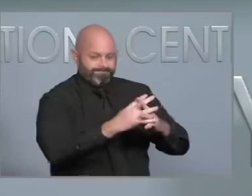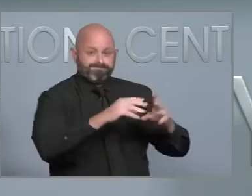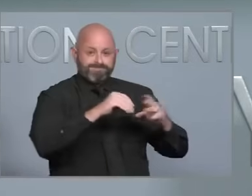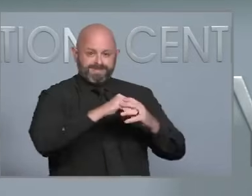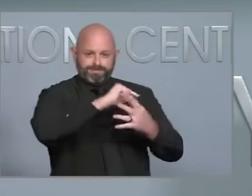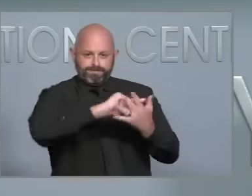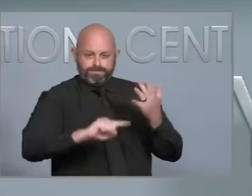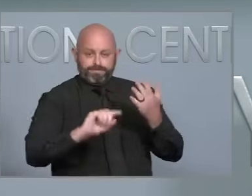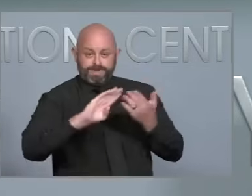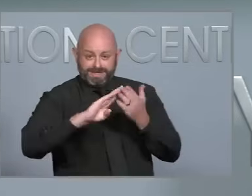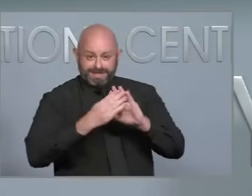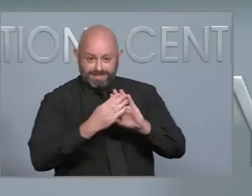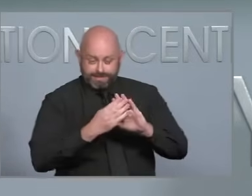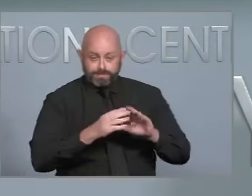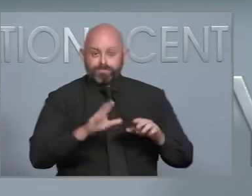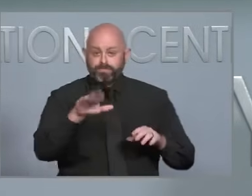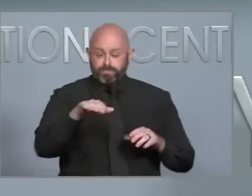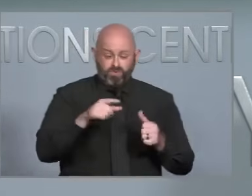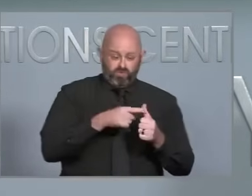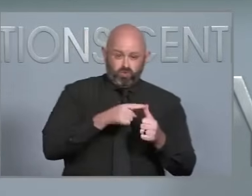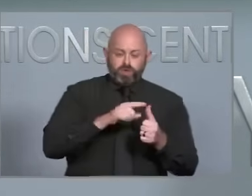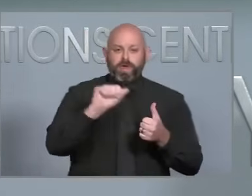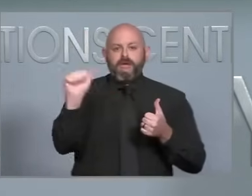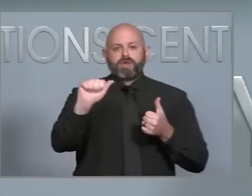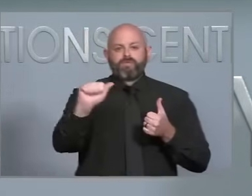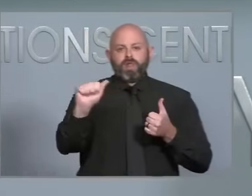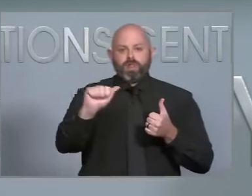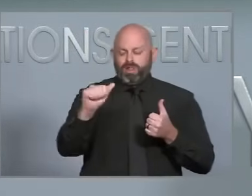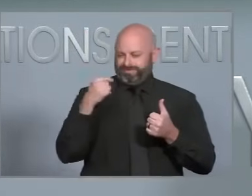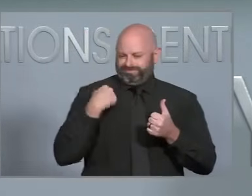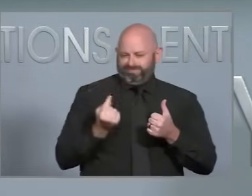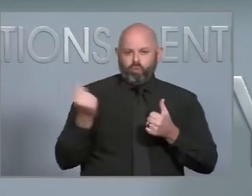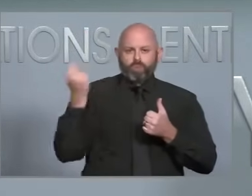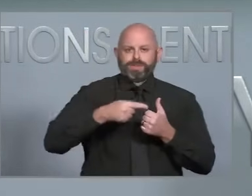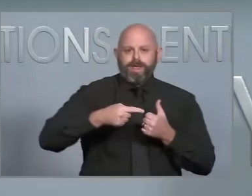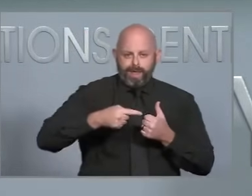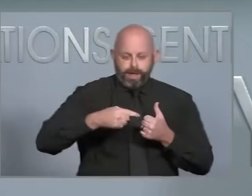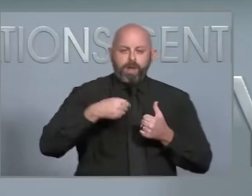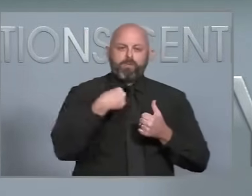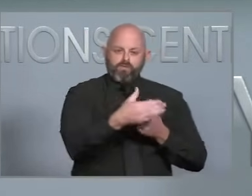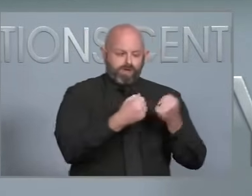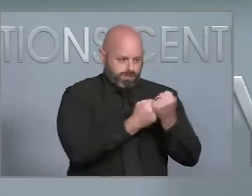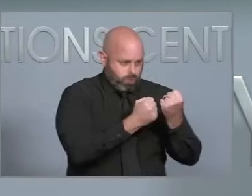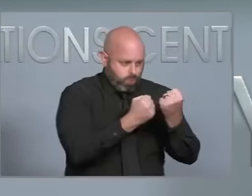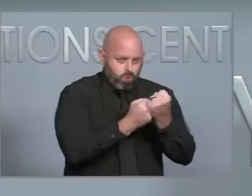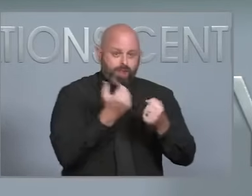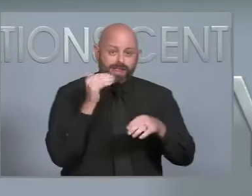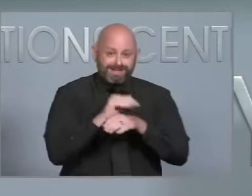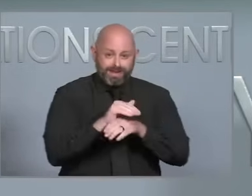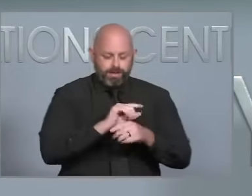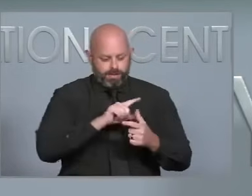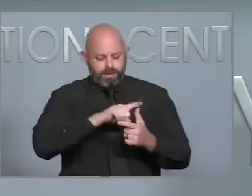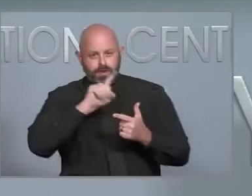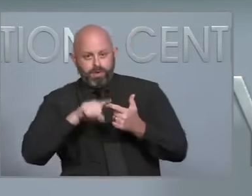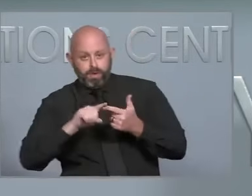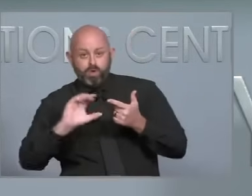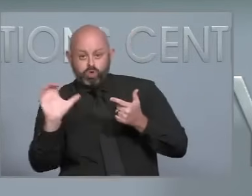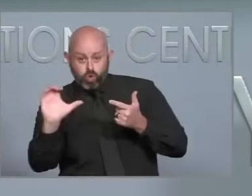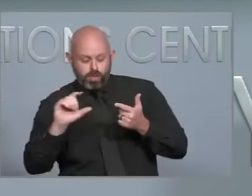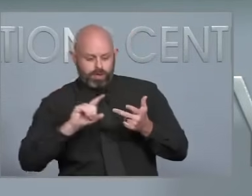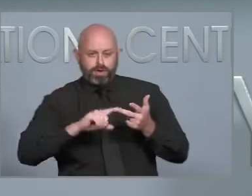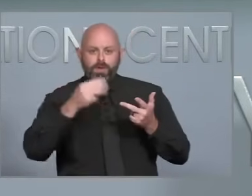Asheville. We've been in Asheville for over a day now, providing support last night. Charlotte,